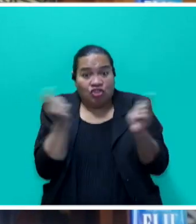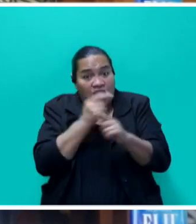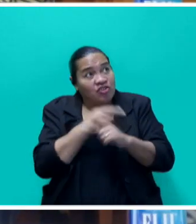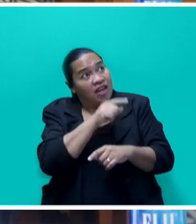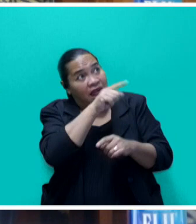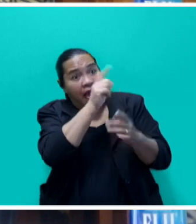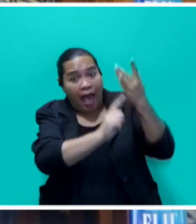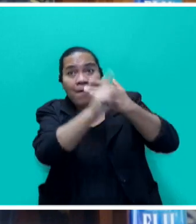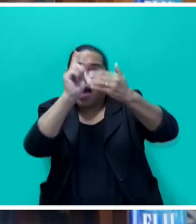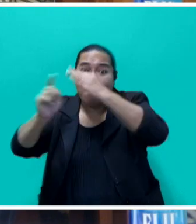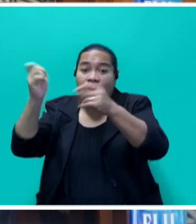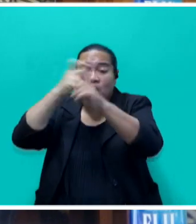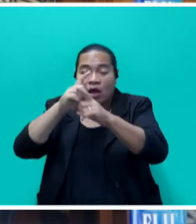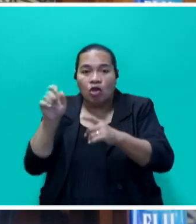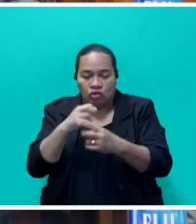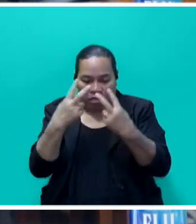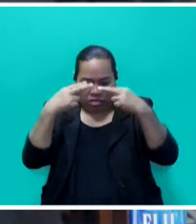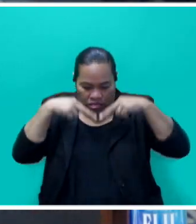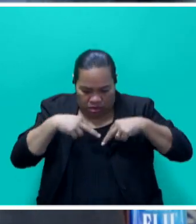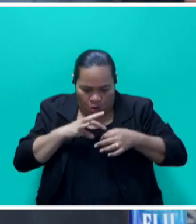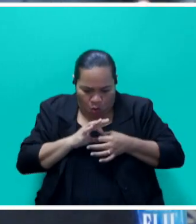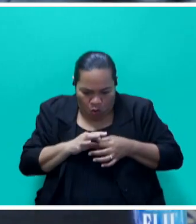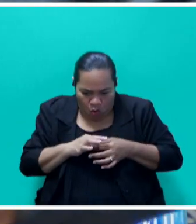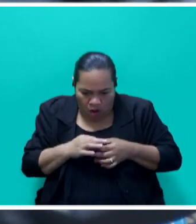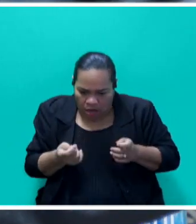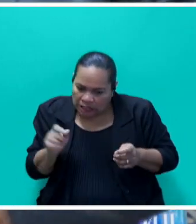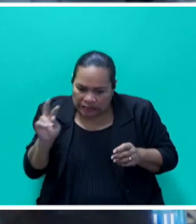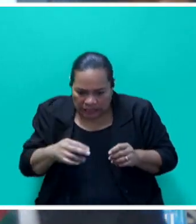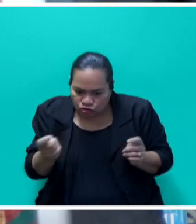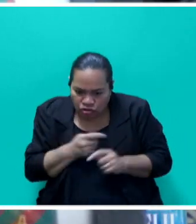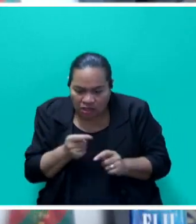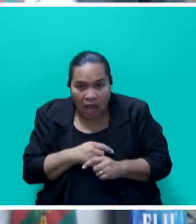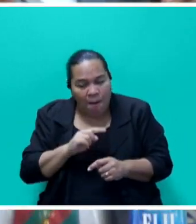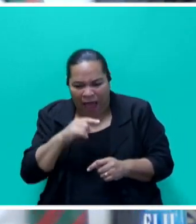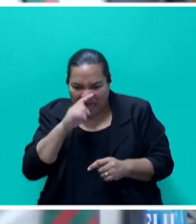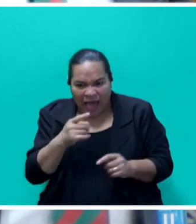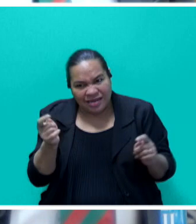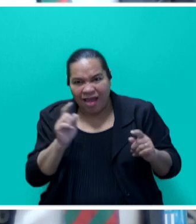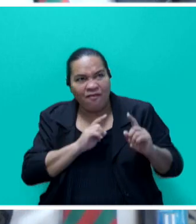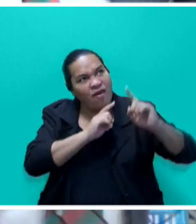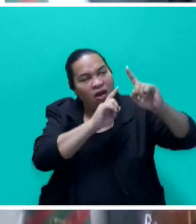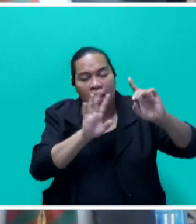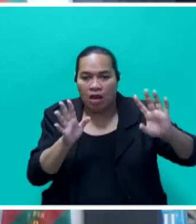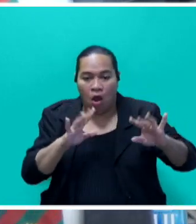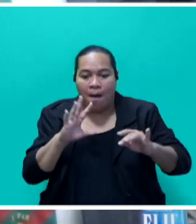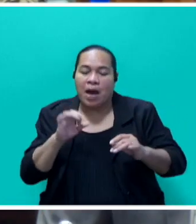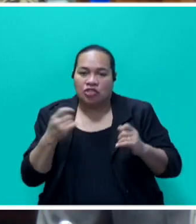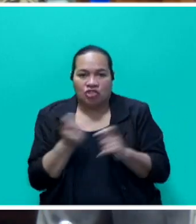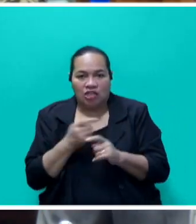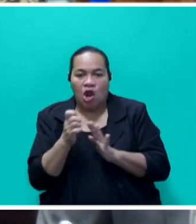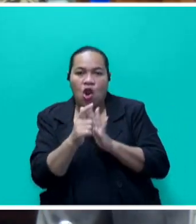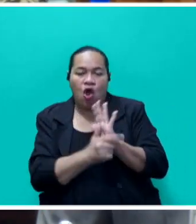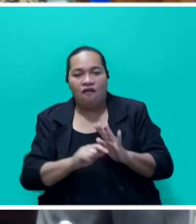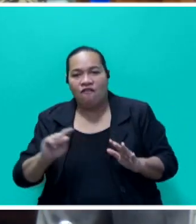within. And in most cases, we'll have to change the legislations first, and then we will change the policies as well. And then the strategies